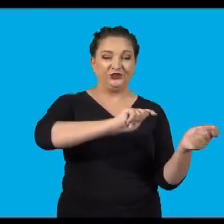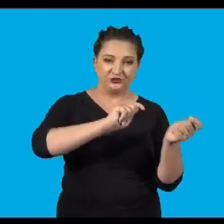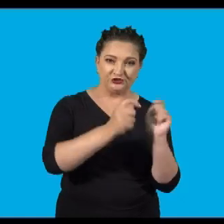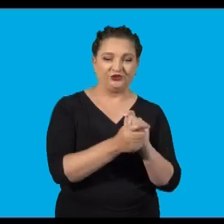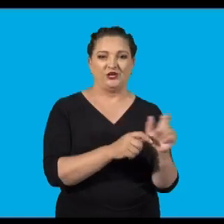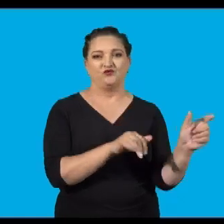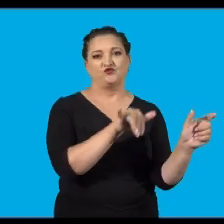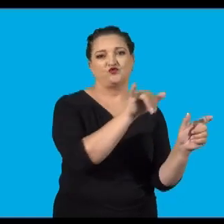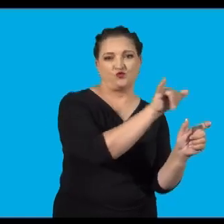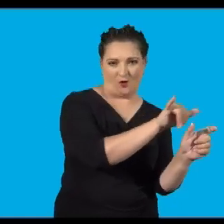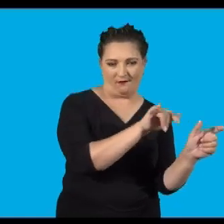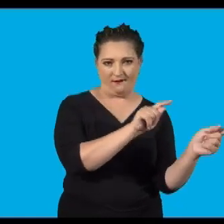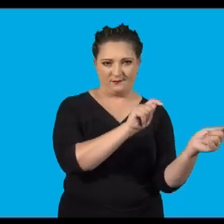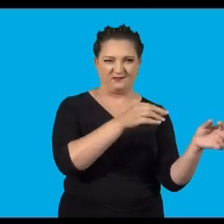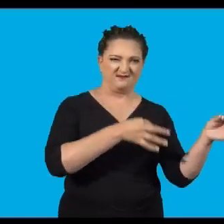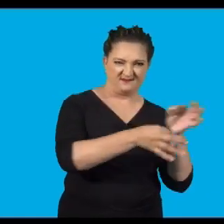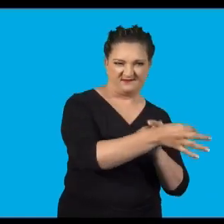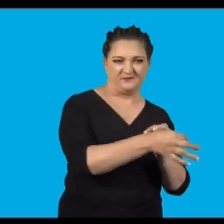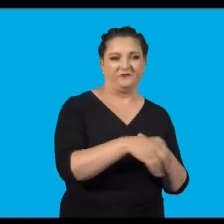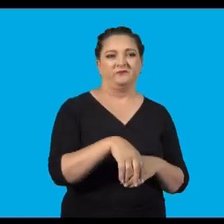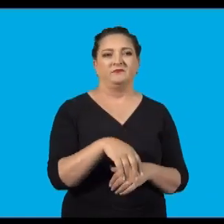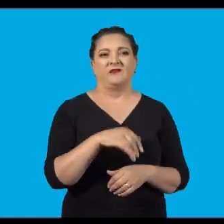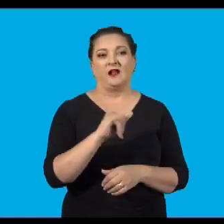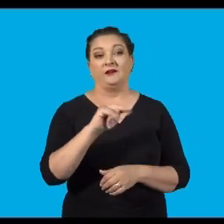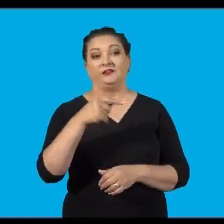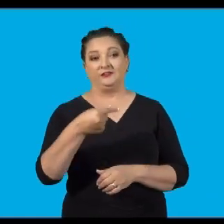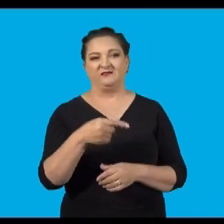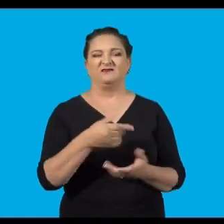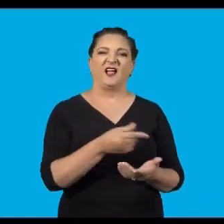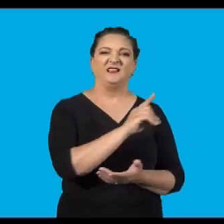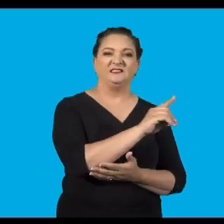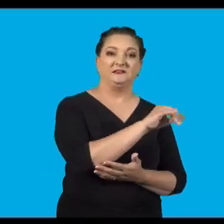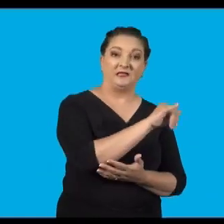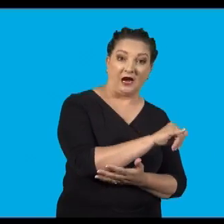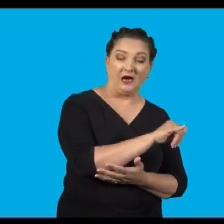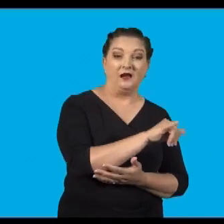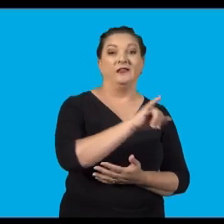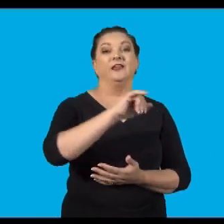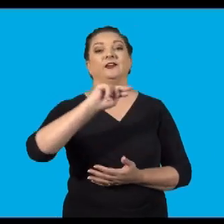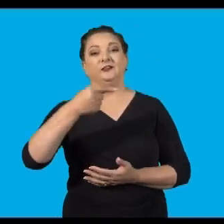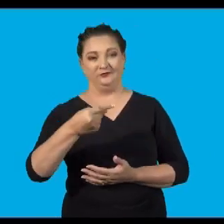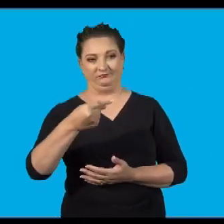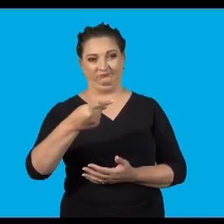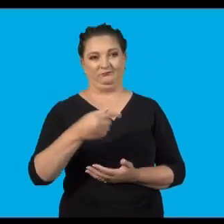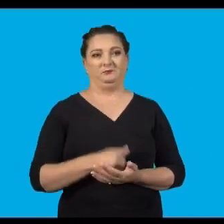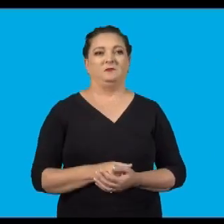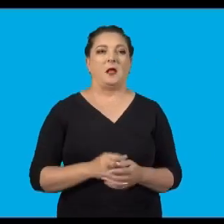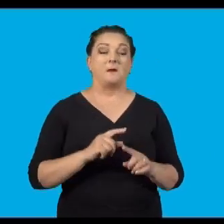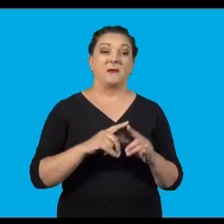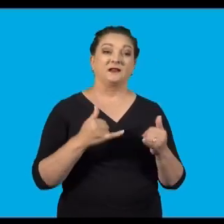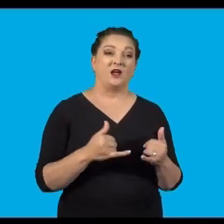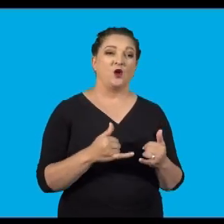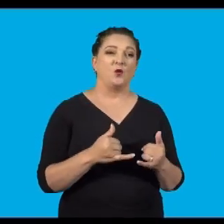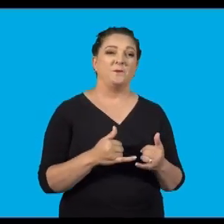becomes, all right, a Y before you add the ing, like die for dying, all right. And remember,